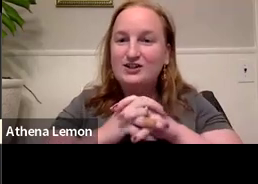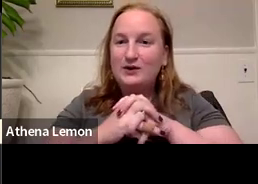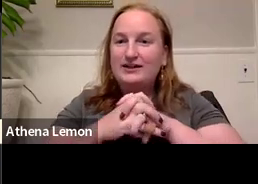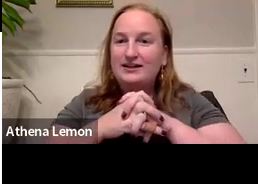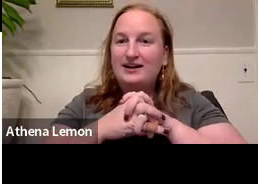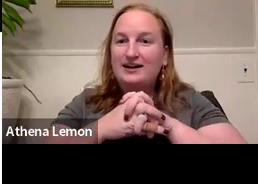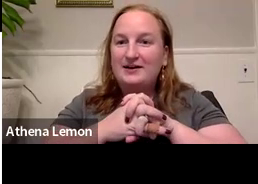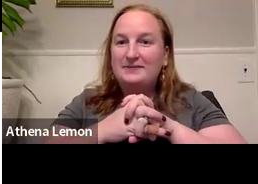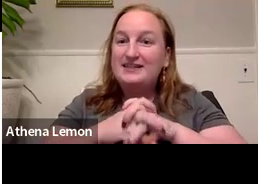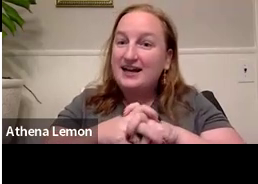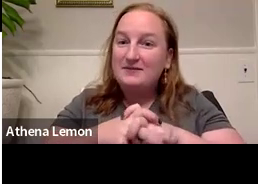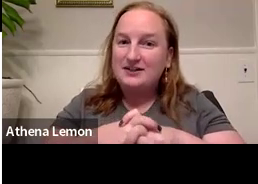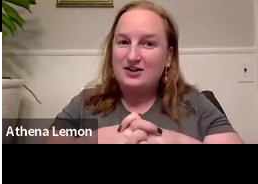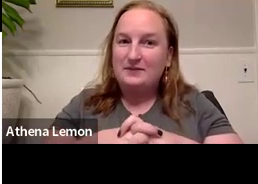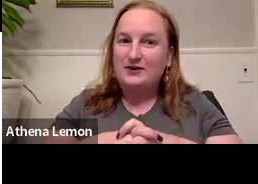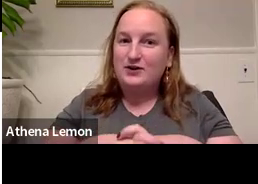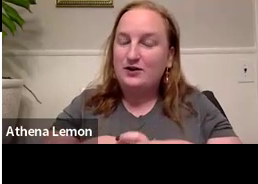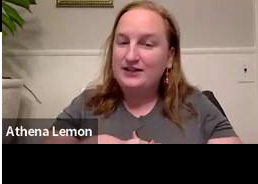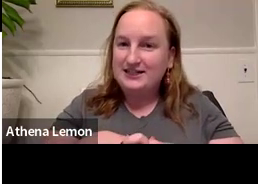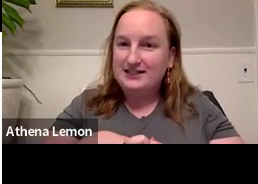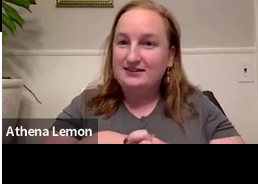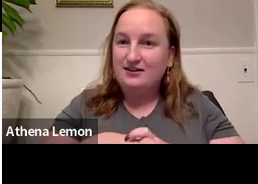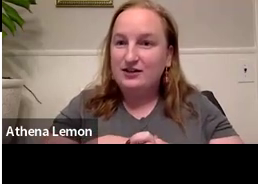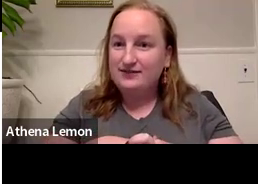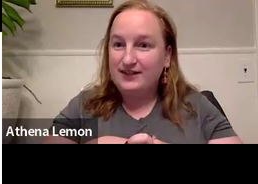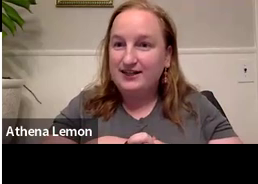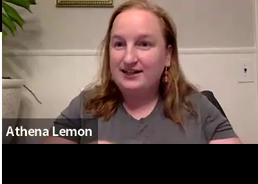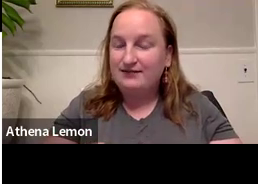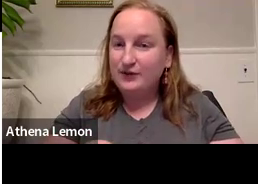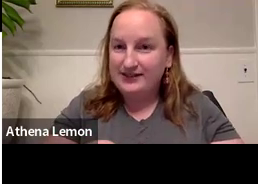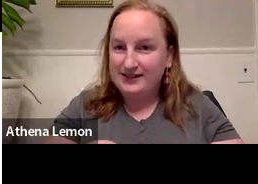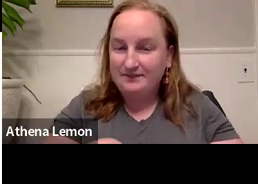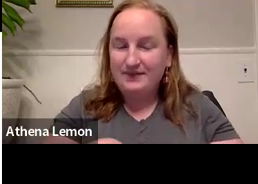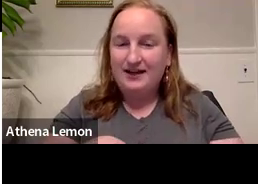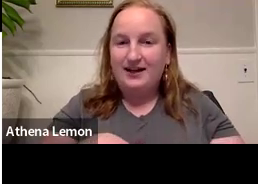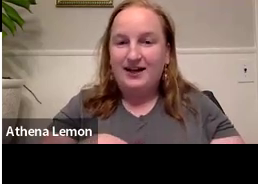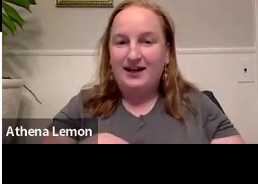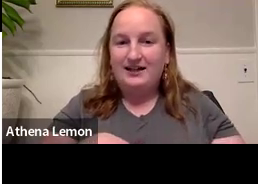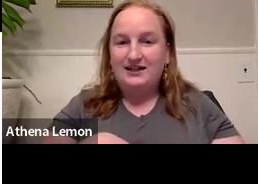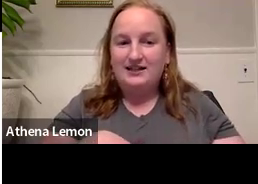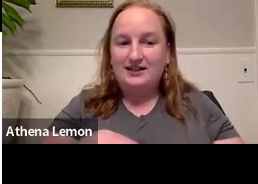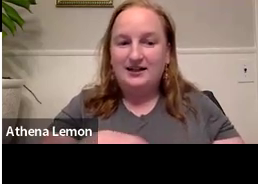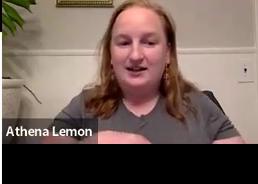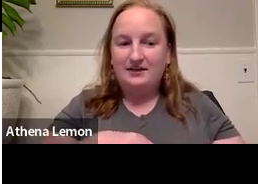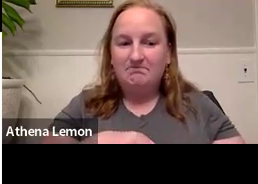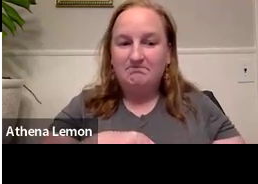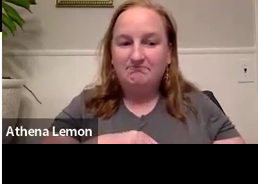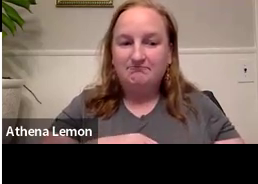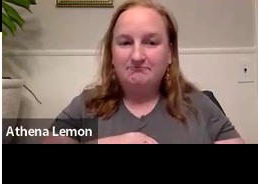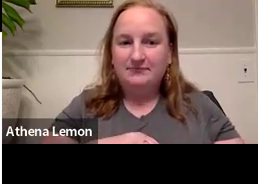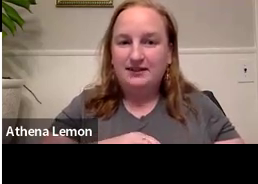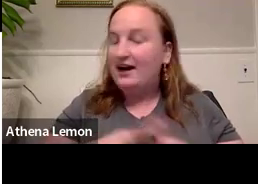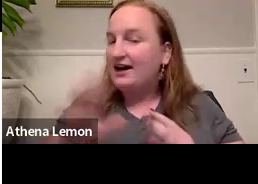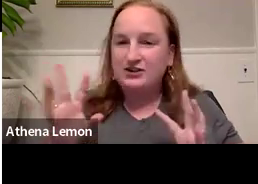Yes. So today I'm going to talk about COVID-19, RSV, and influenza. And